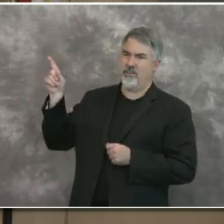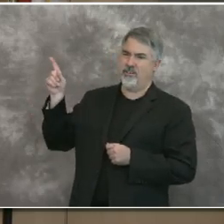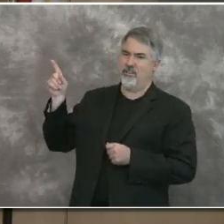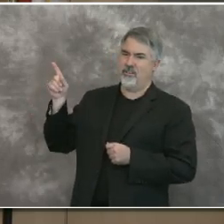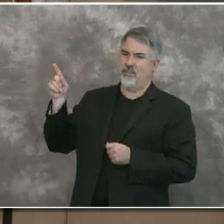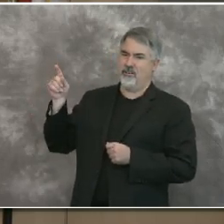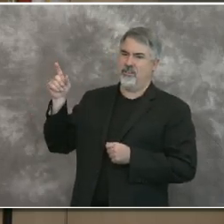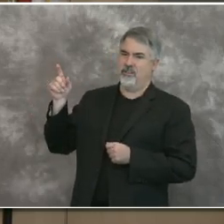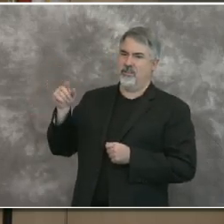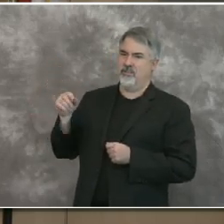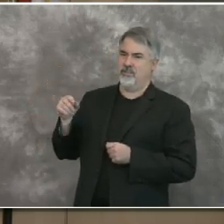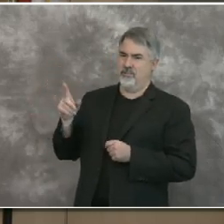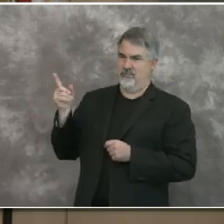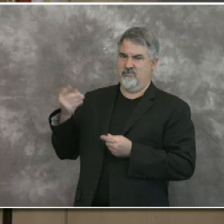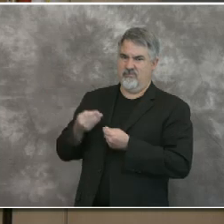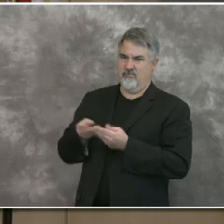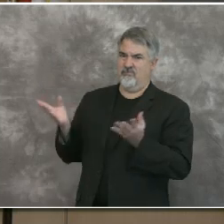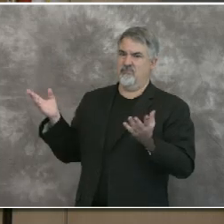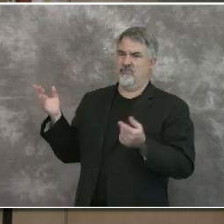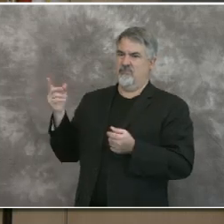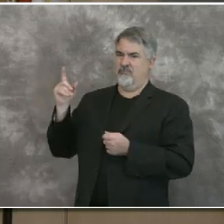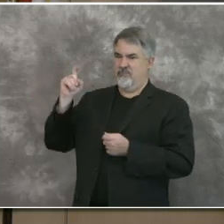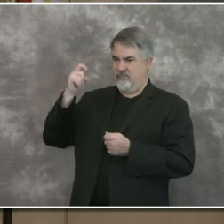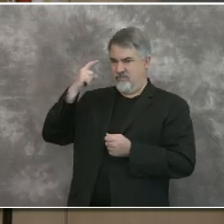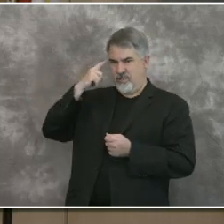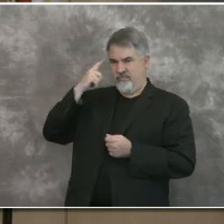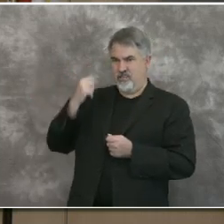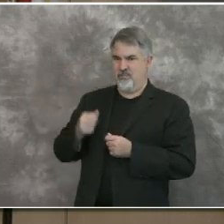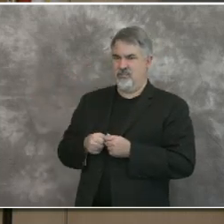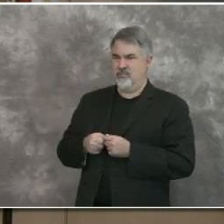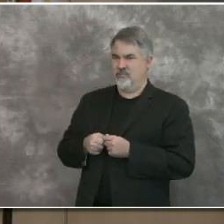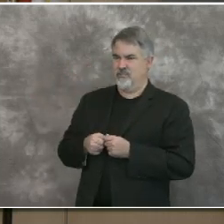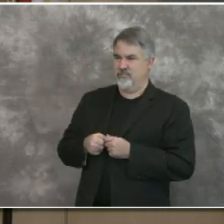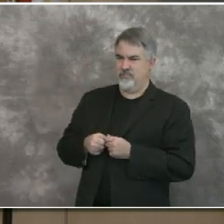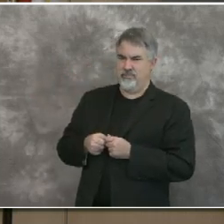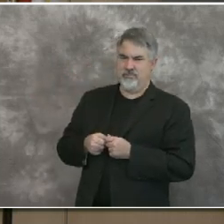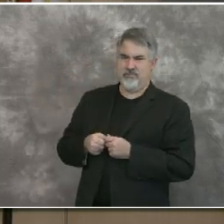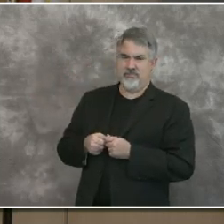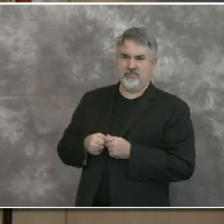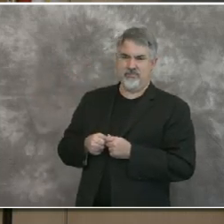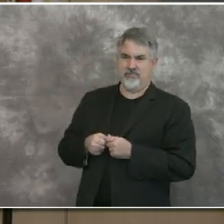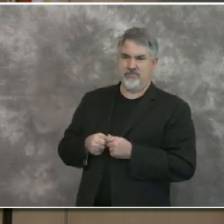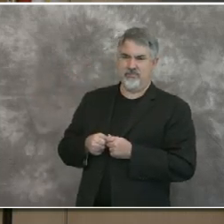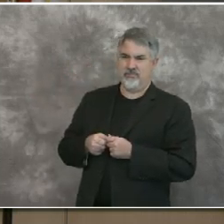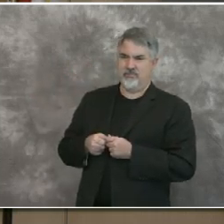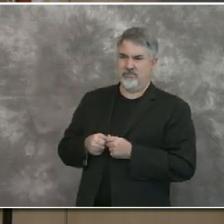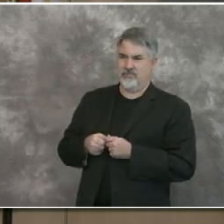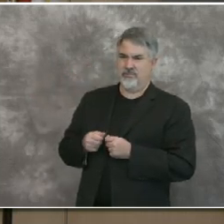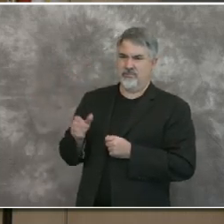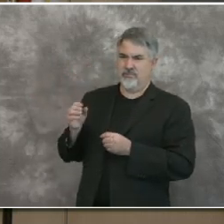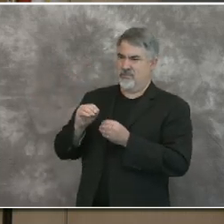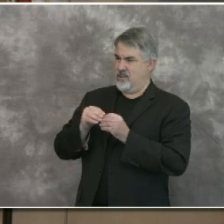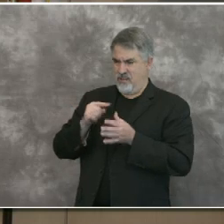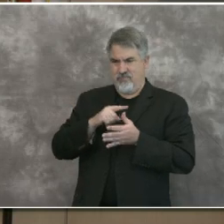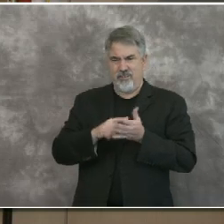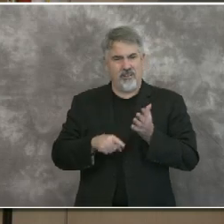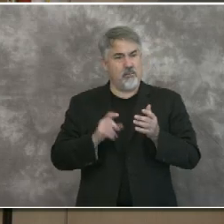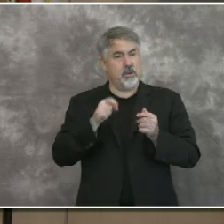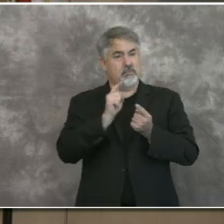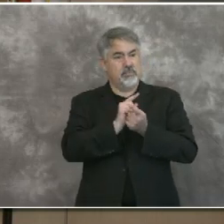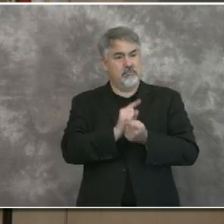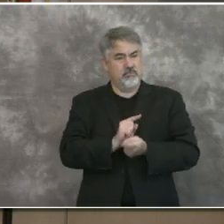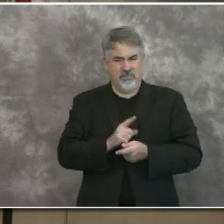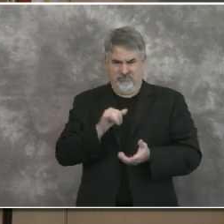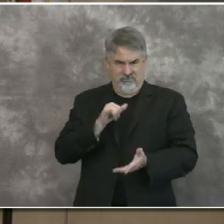letter to the governor basically calling these metrics to reopen unrealistic. and saying it's going to drive up the unemployment rate, just